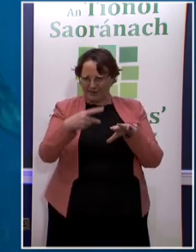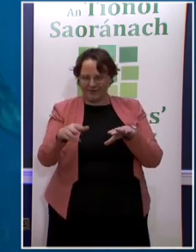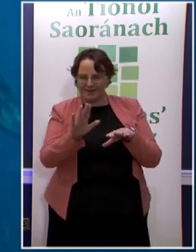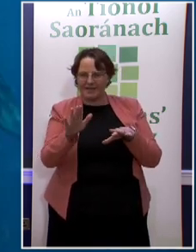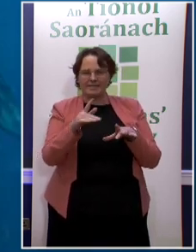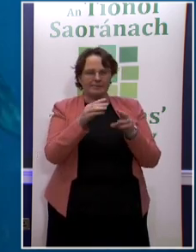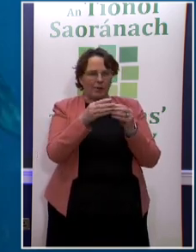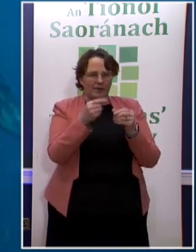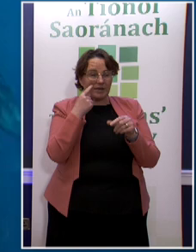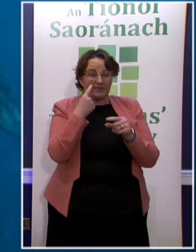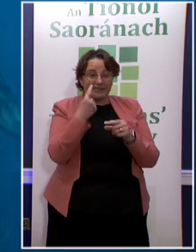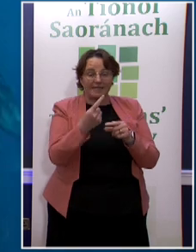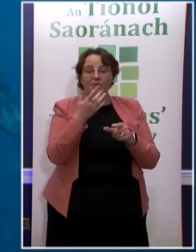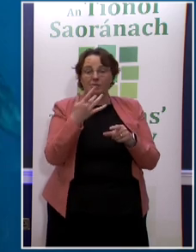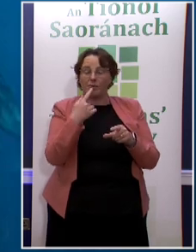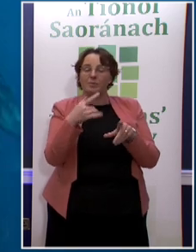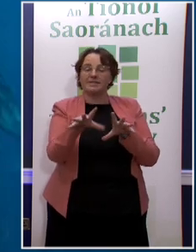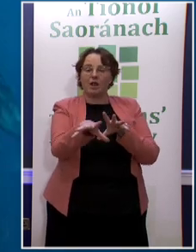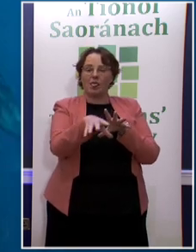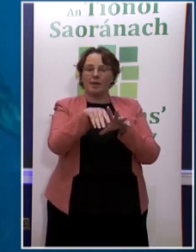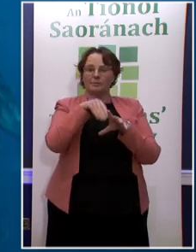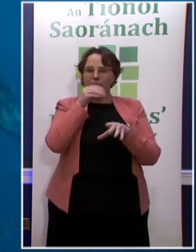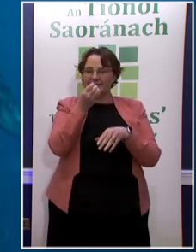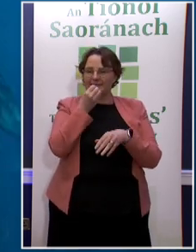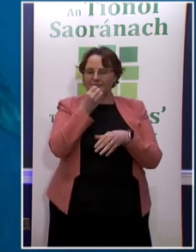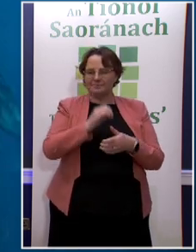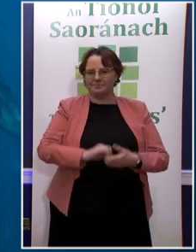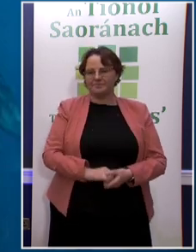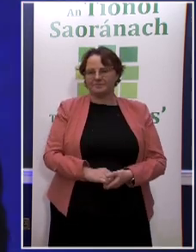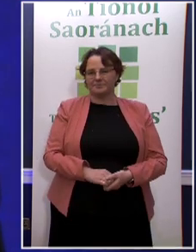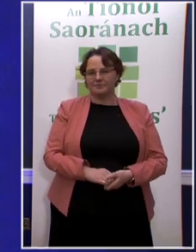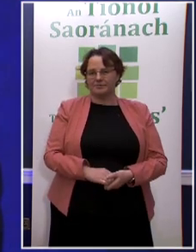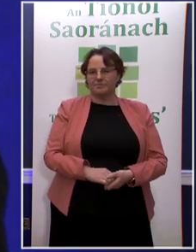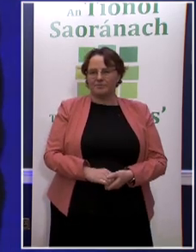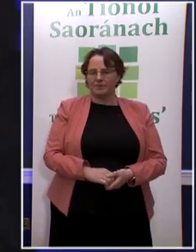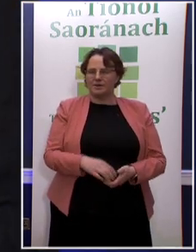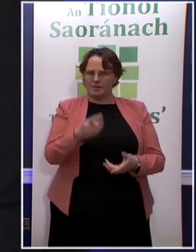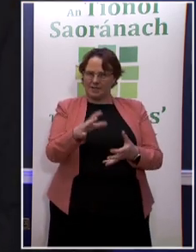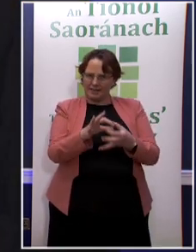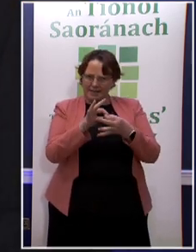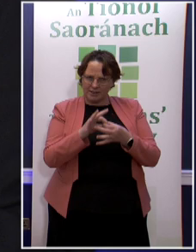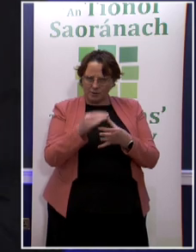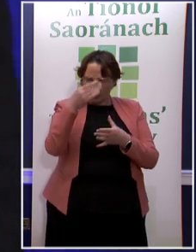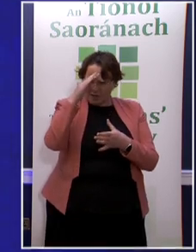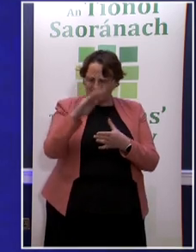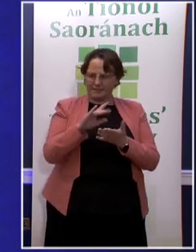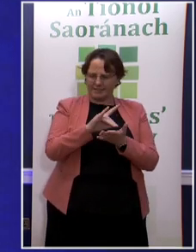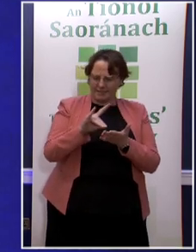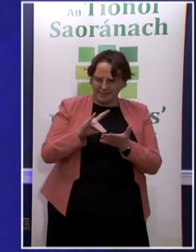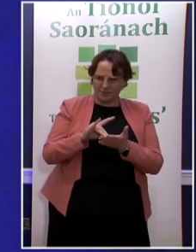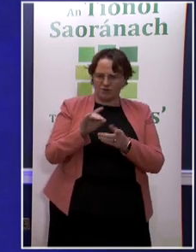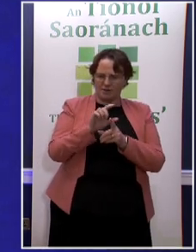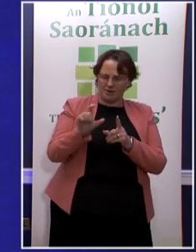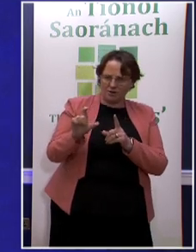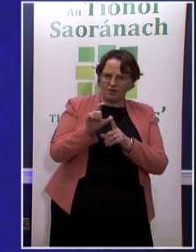organisms in the water column, small organisms. But these have a long association with Ireland and in folklore and so on as well. And in fact, we